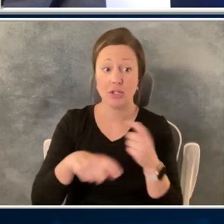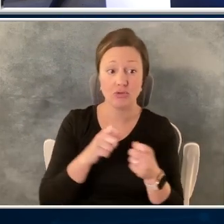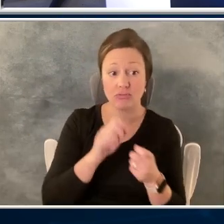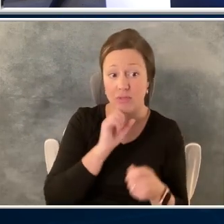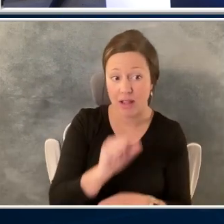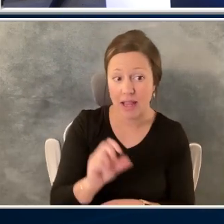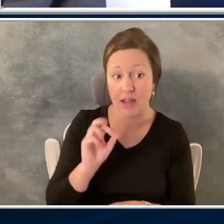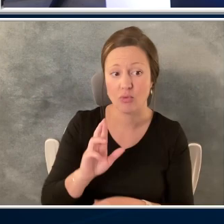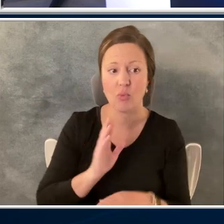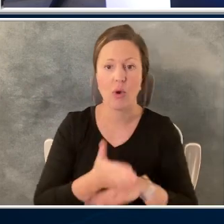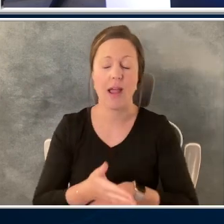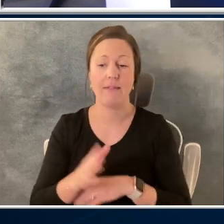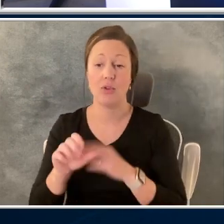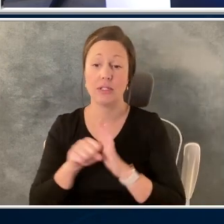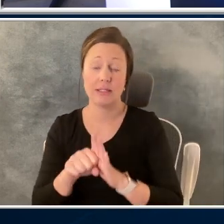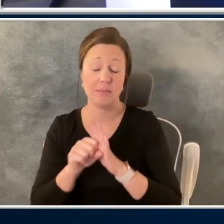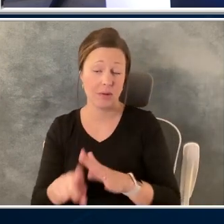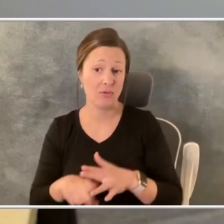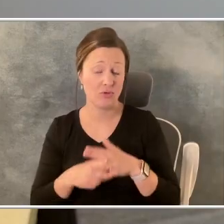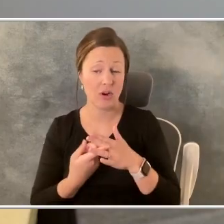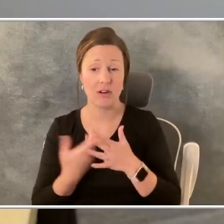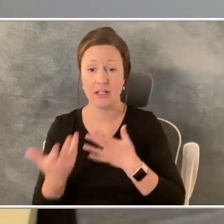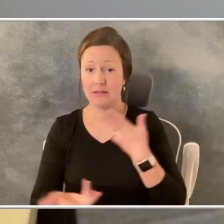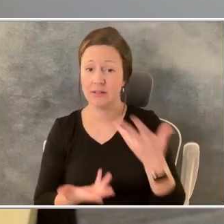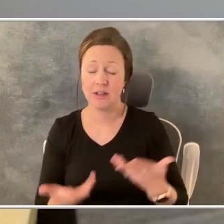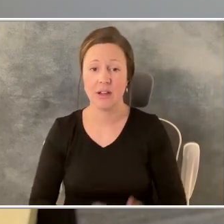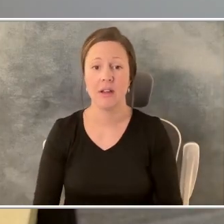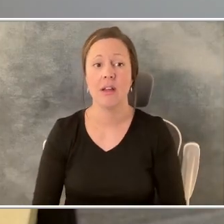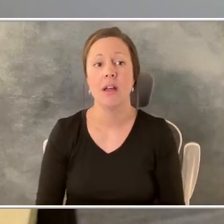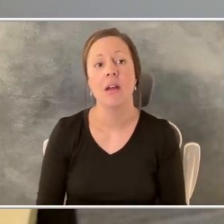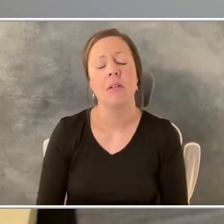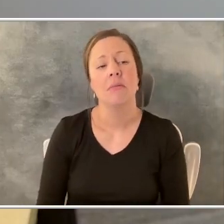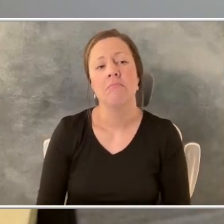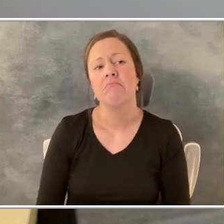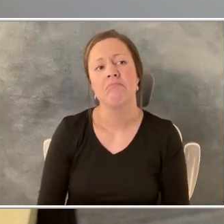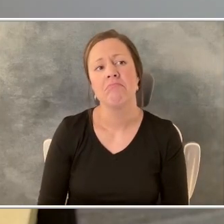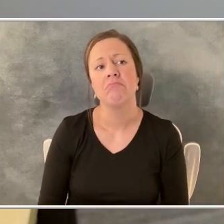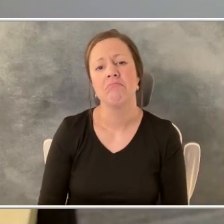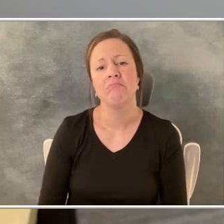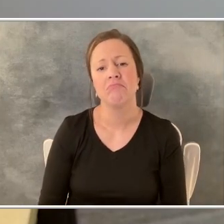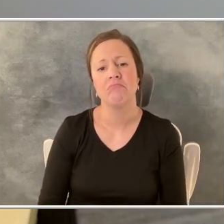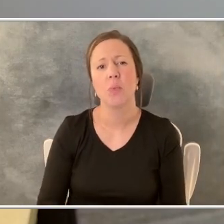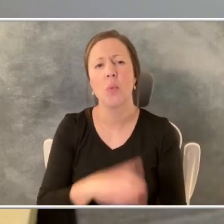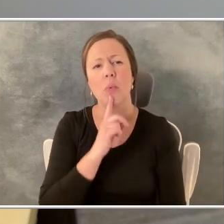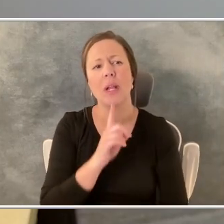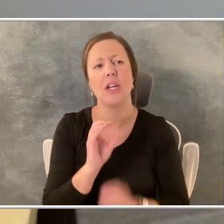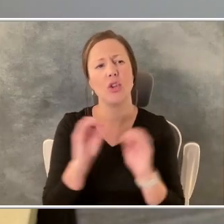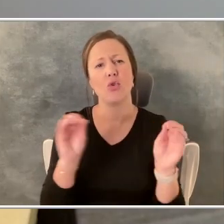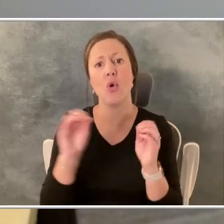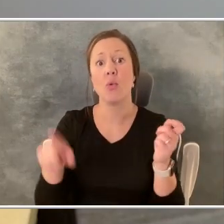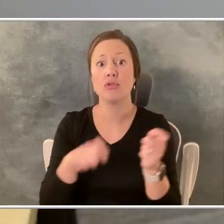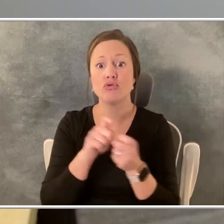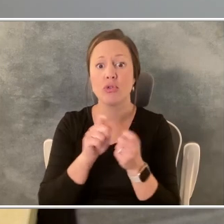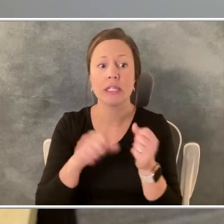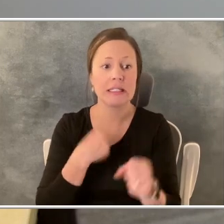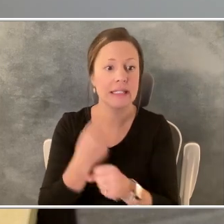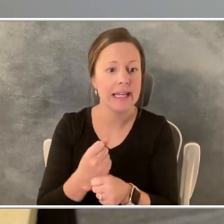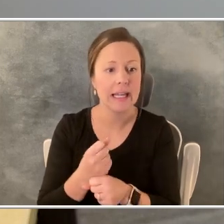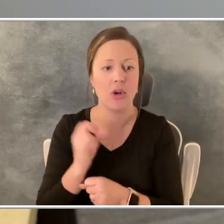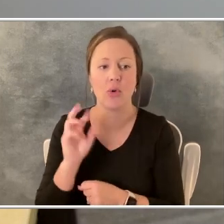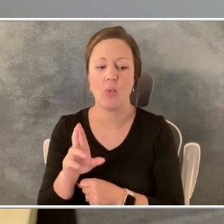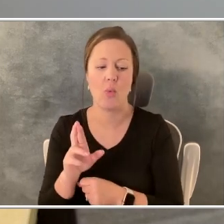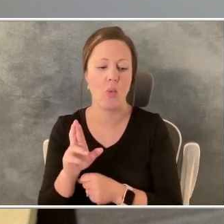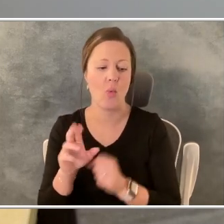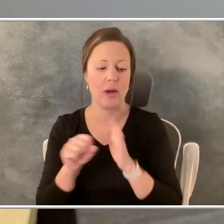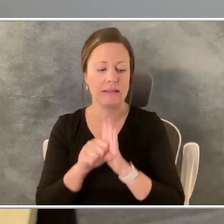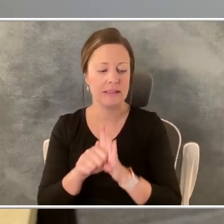certain symptom has begun? I don't think there's a certain year or a certain symptom that needs